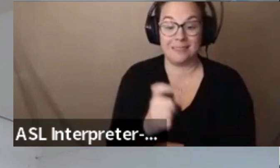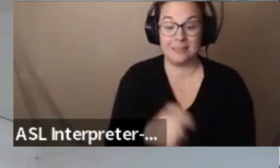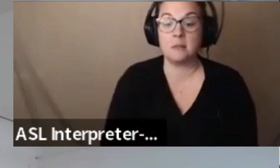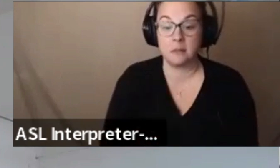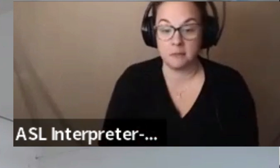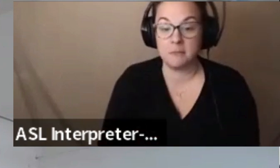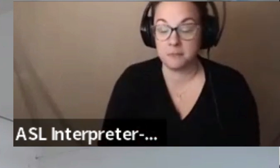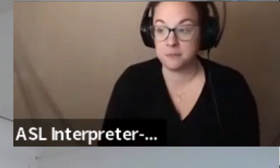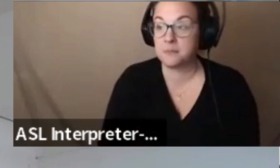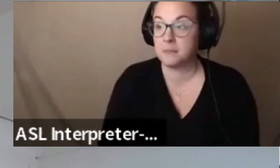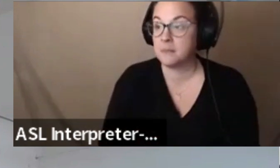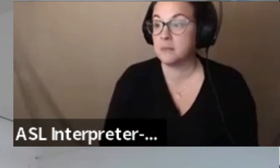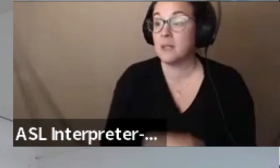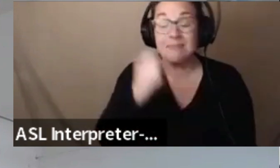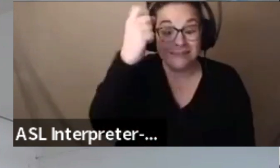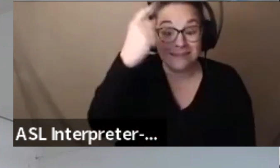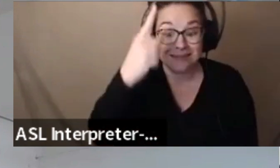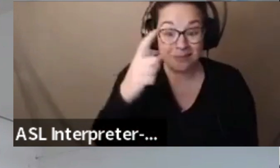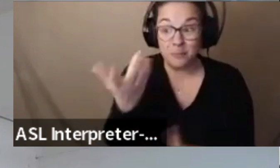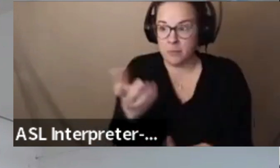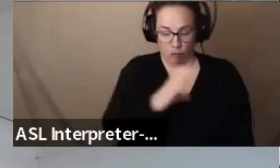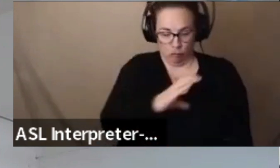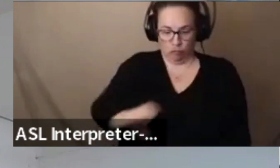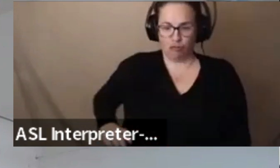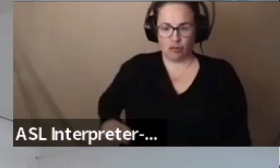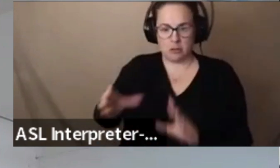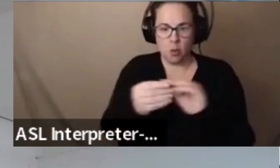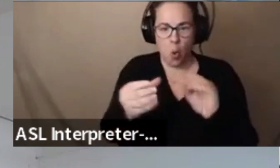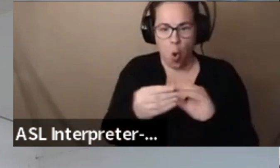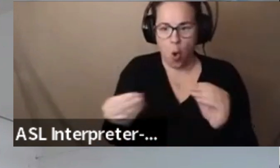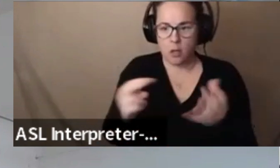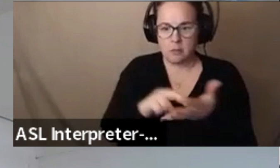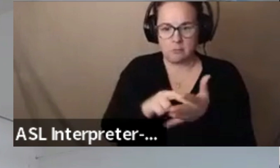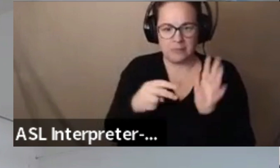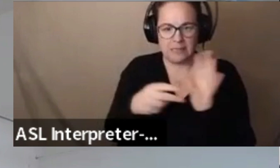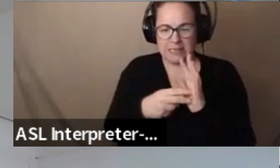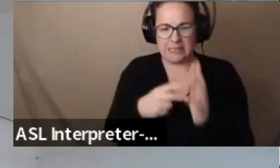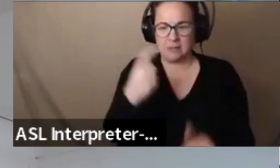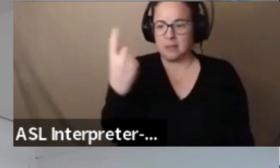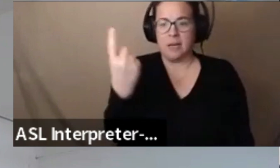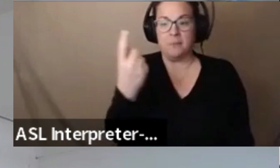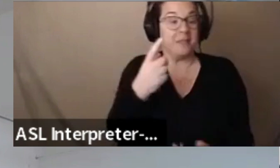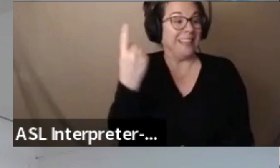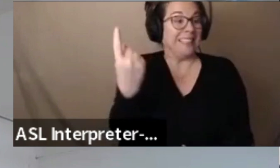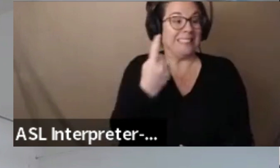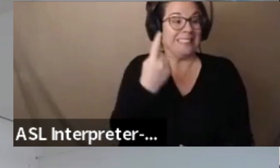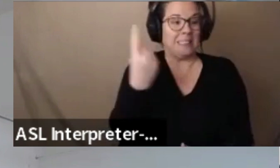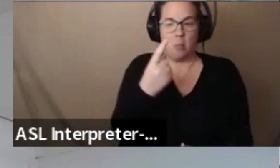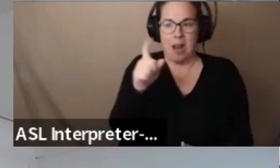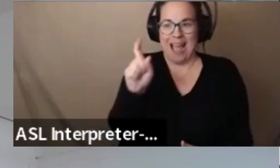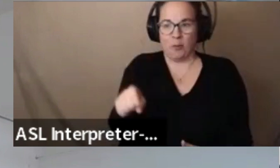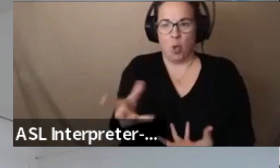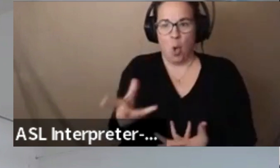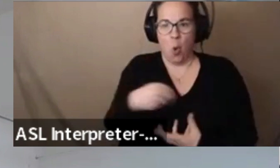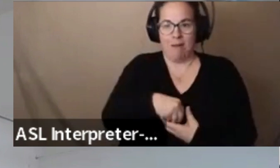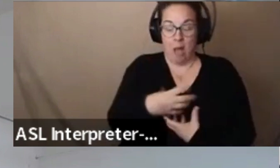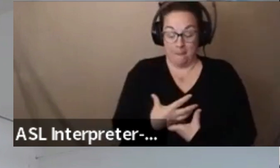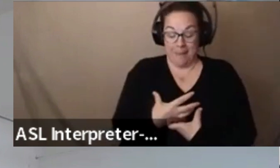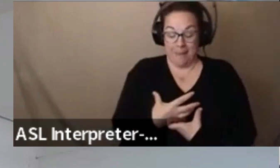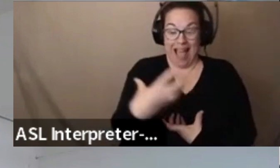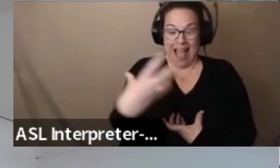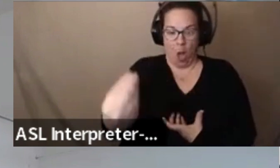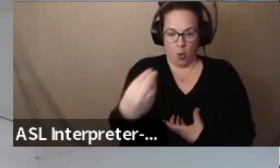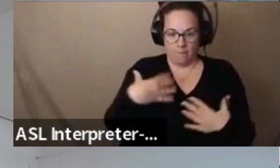Christian one, where it requires somebody coming out of somebody else's body, etc., etc., etc. And so